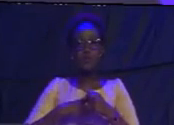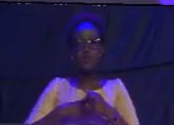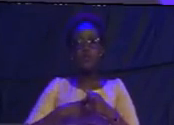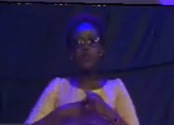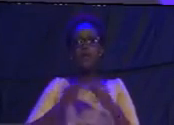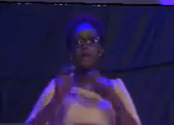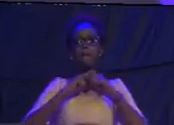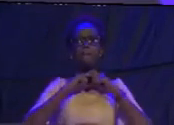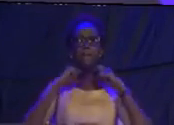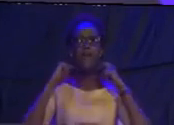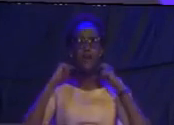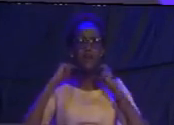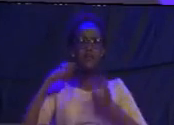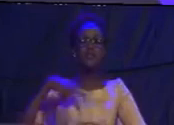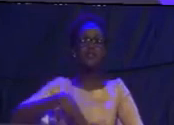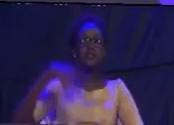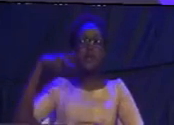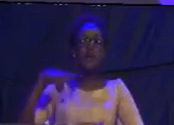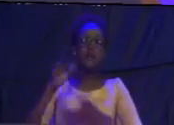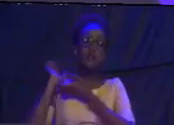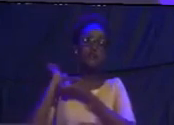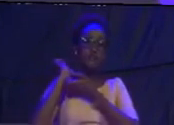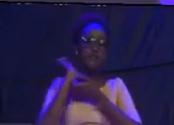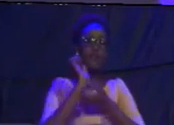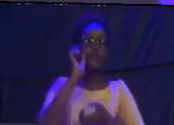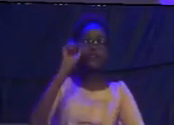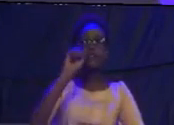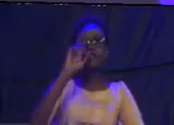day, the priest carrying the Ark of the Covenant